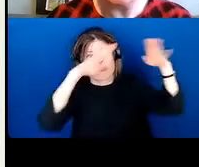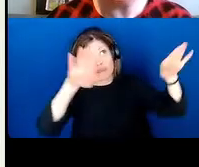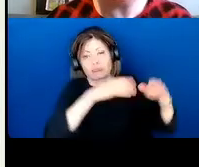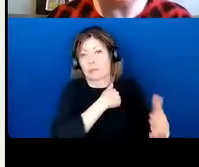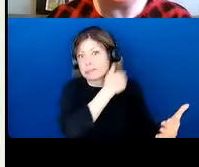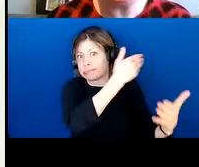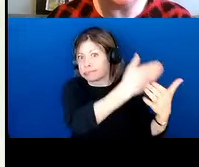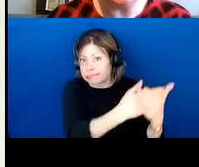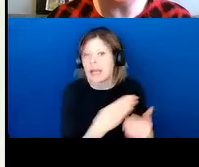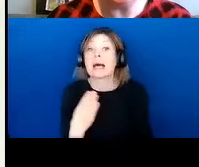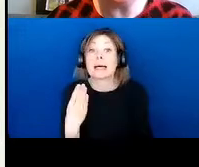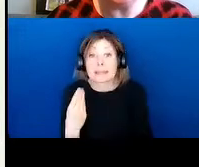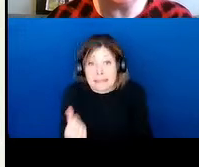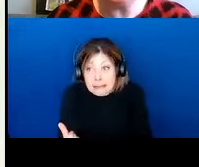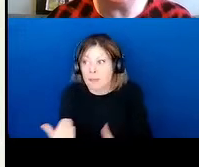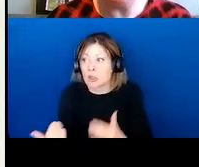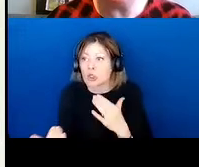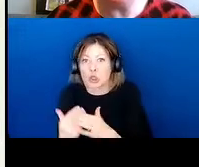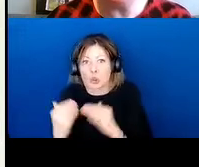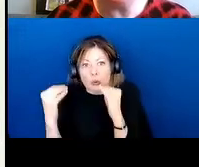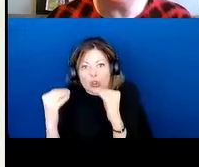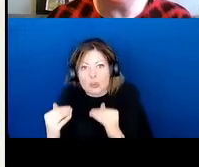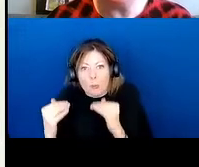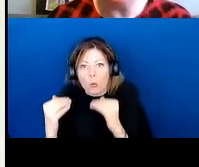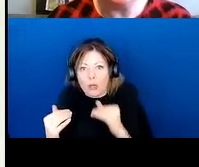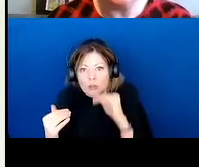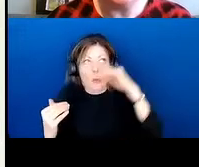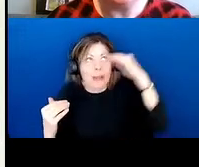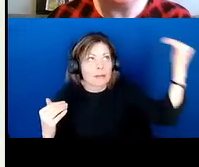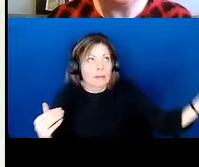ones growing to replace the old ones in time.